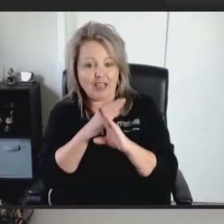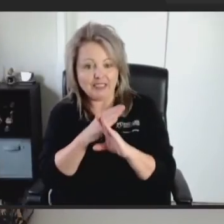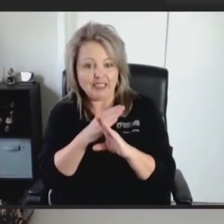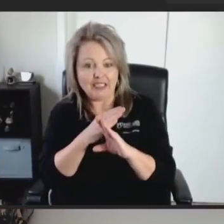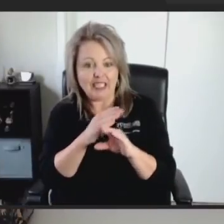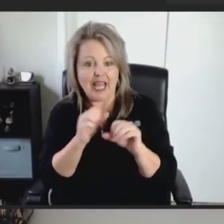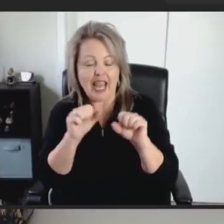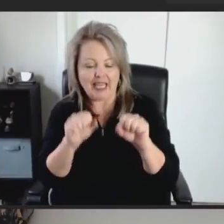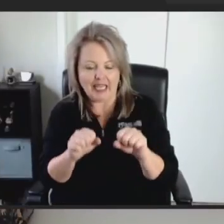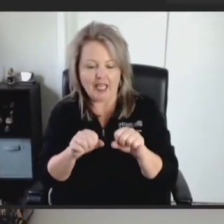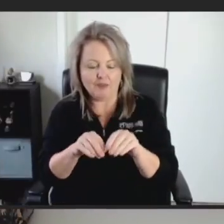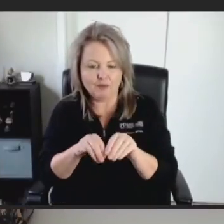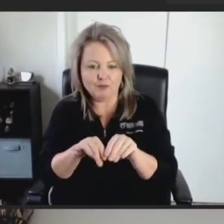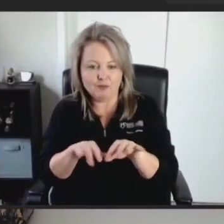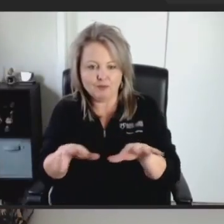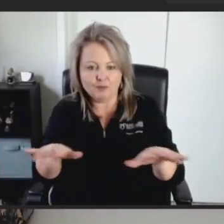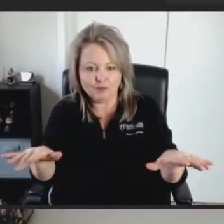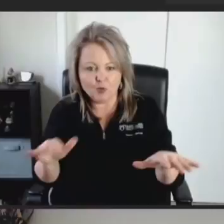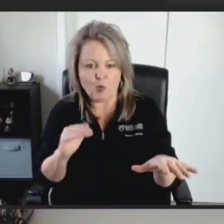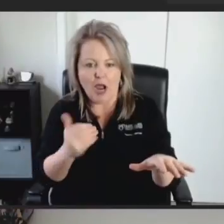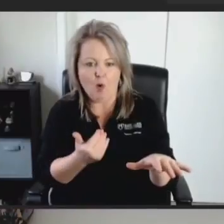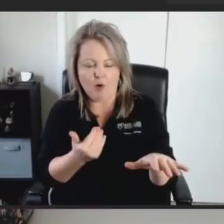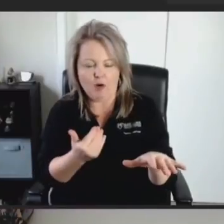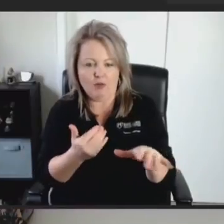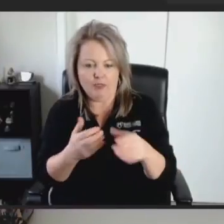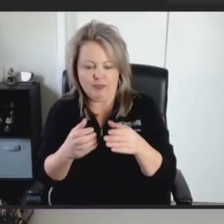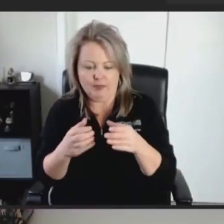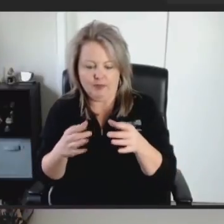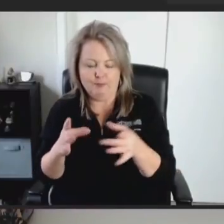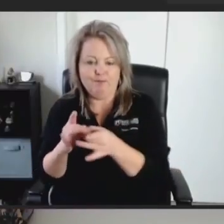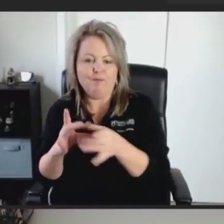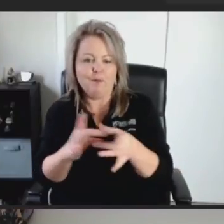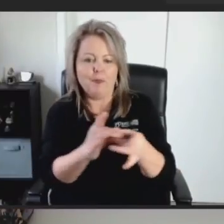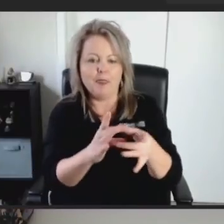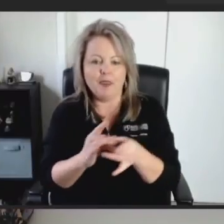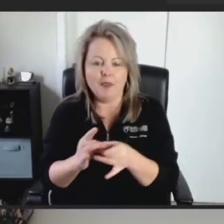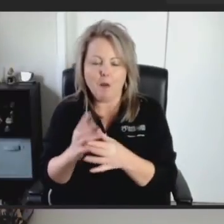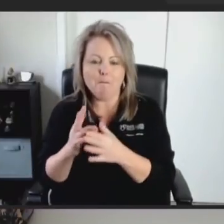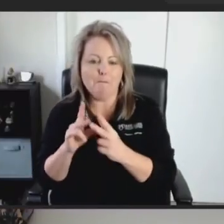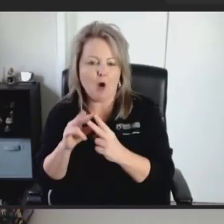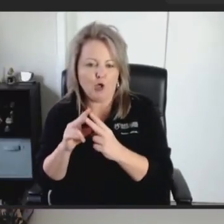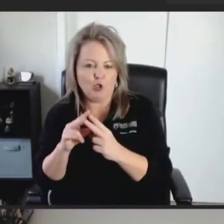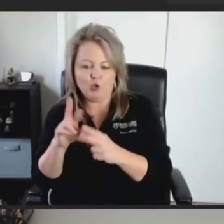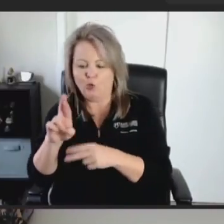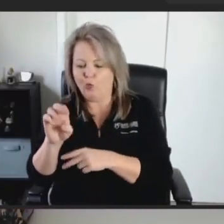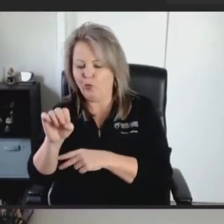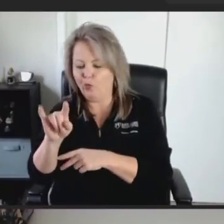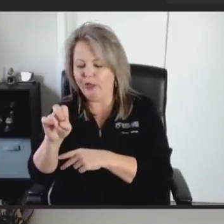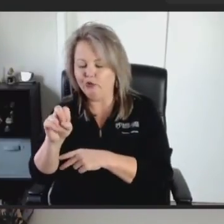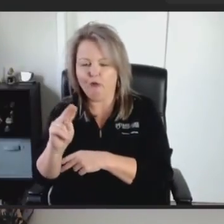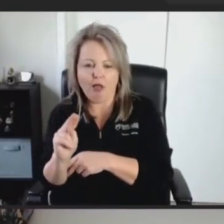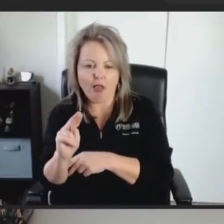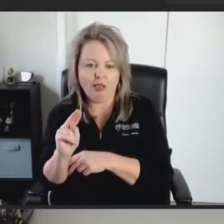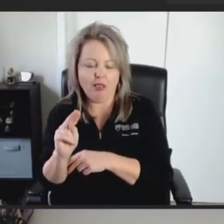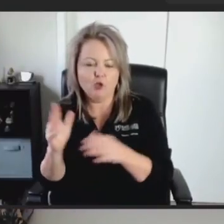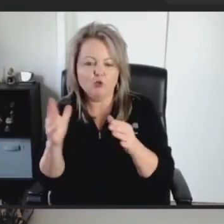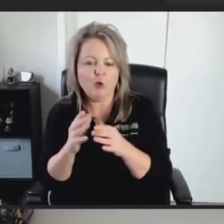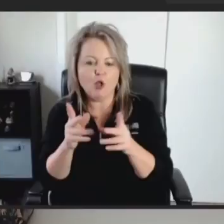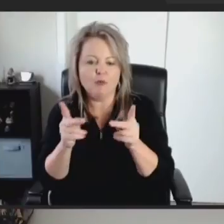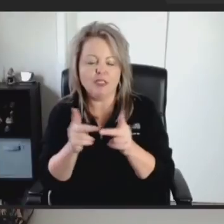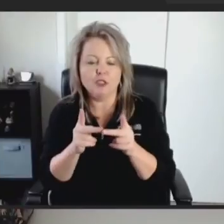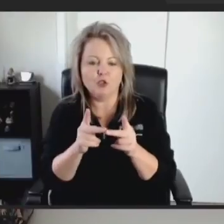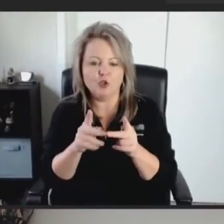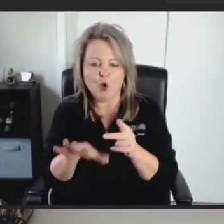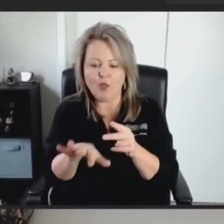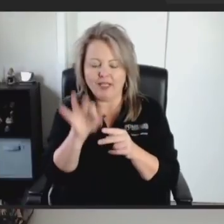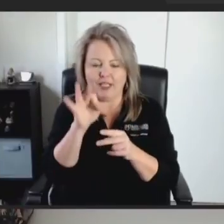to our regional affiliates and partners. And so this designation of hub and